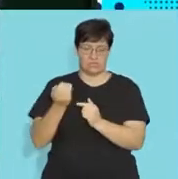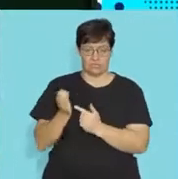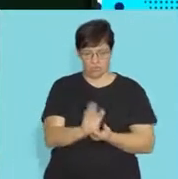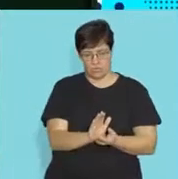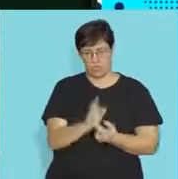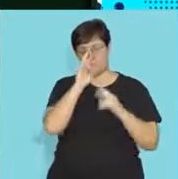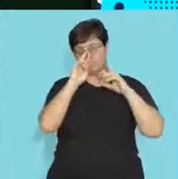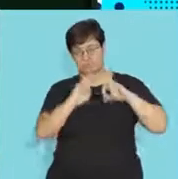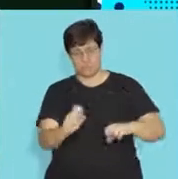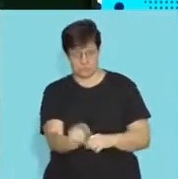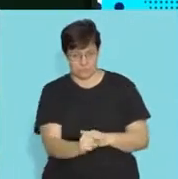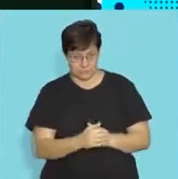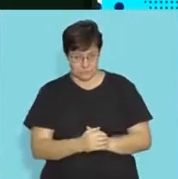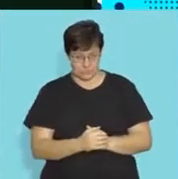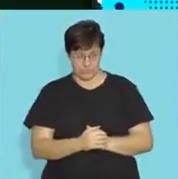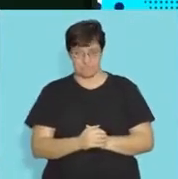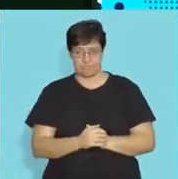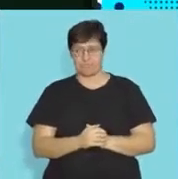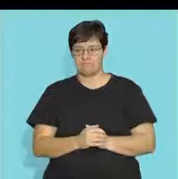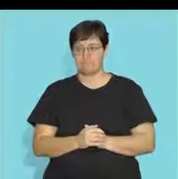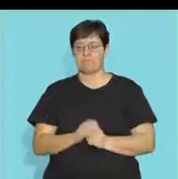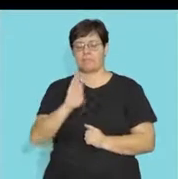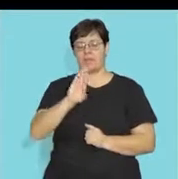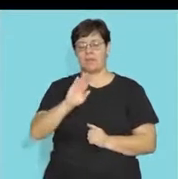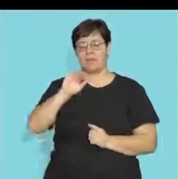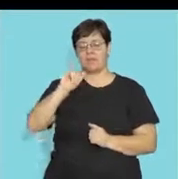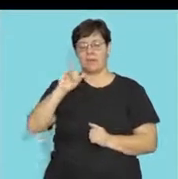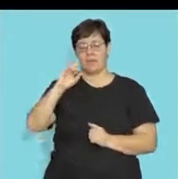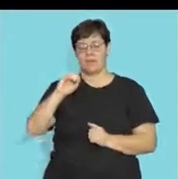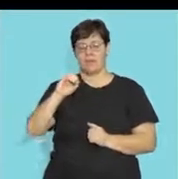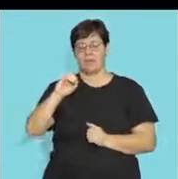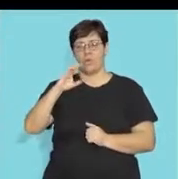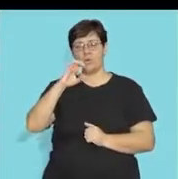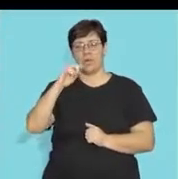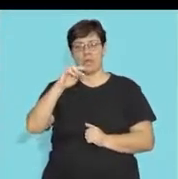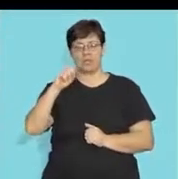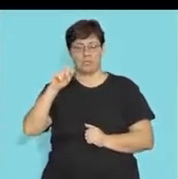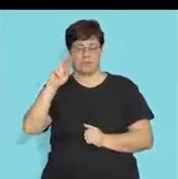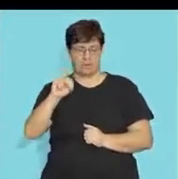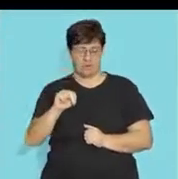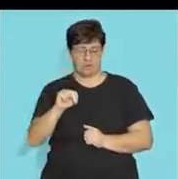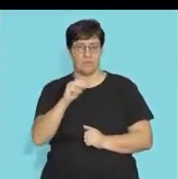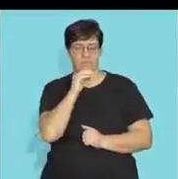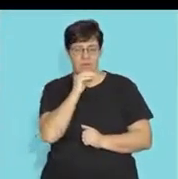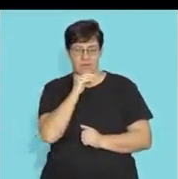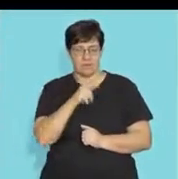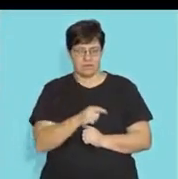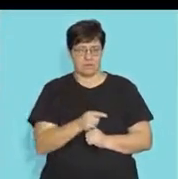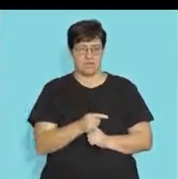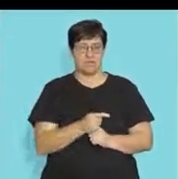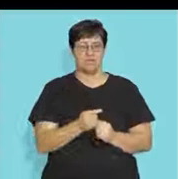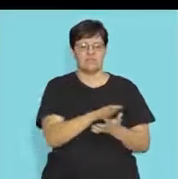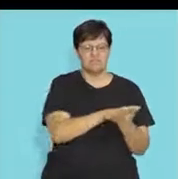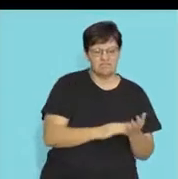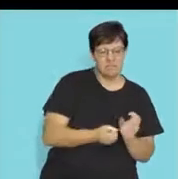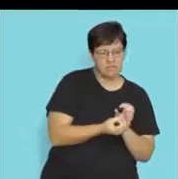energy, and that's what we're going to look at in a bit. And then the concept of bioaccumulation would be how there's an increase of substances